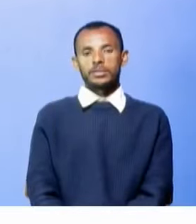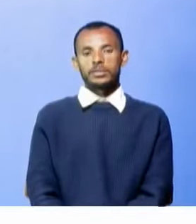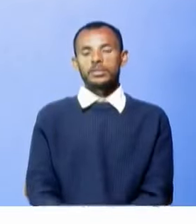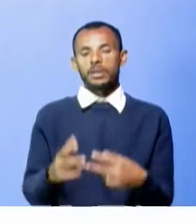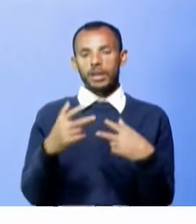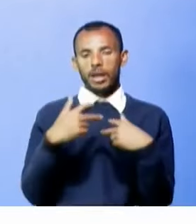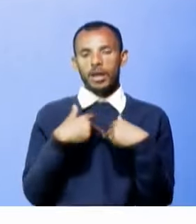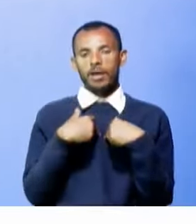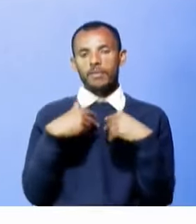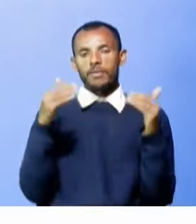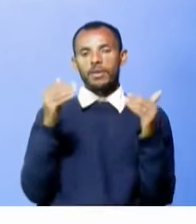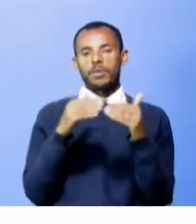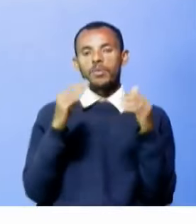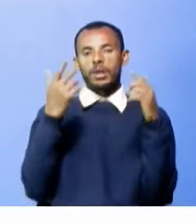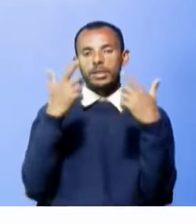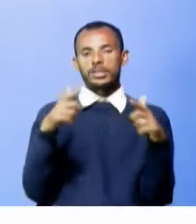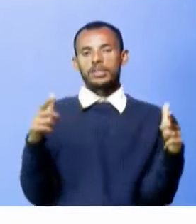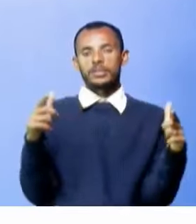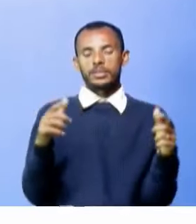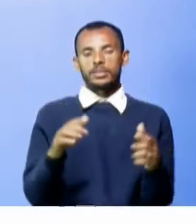have equal chance